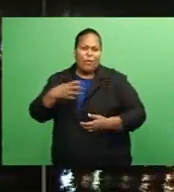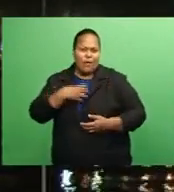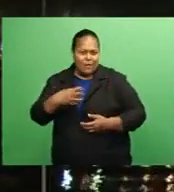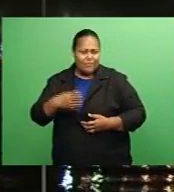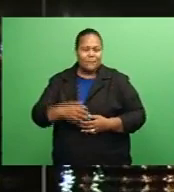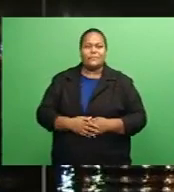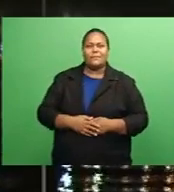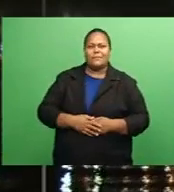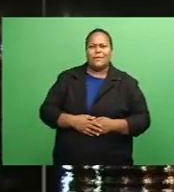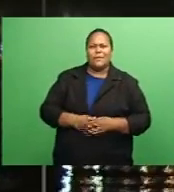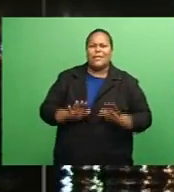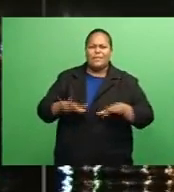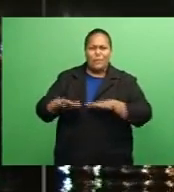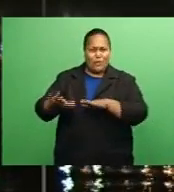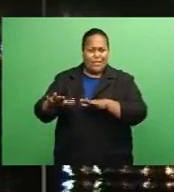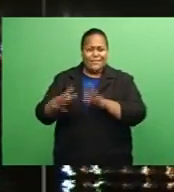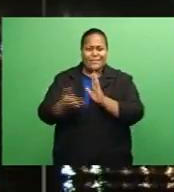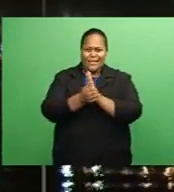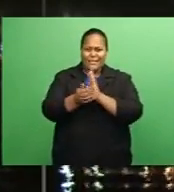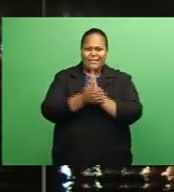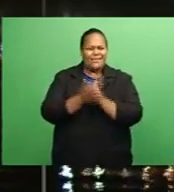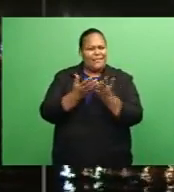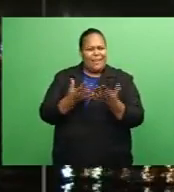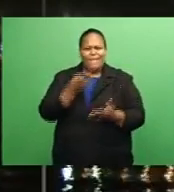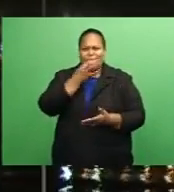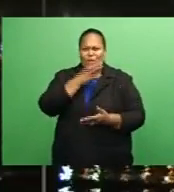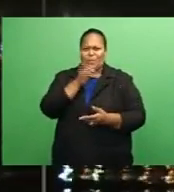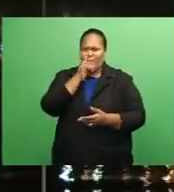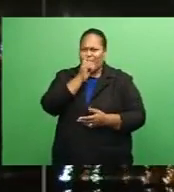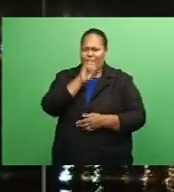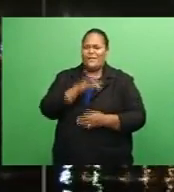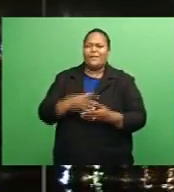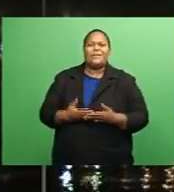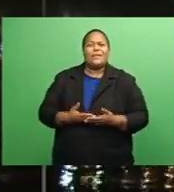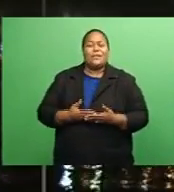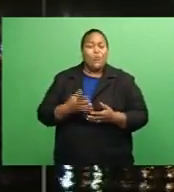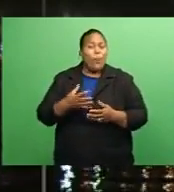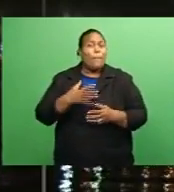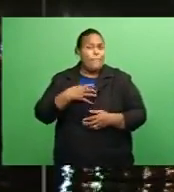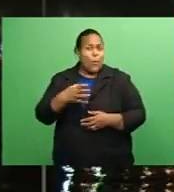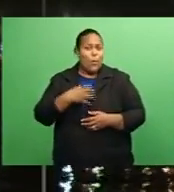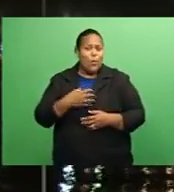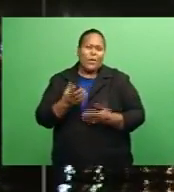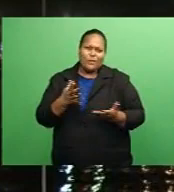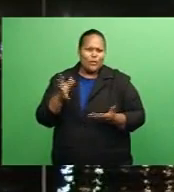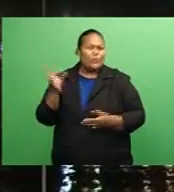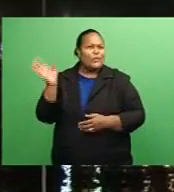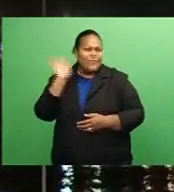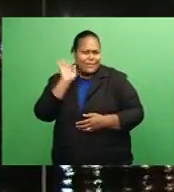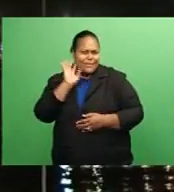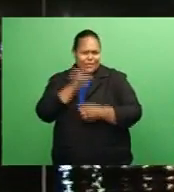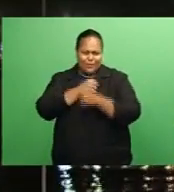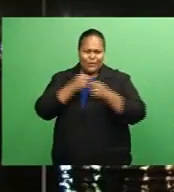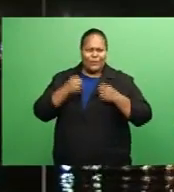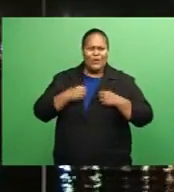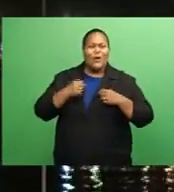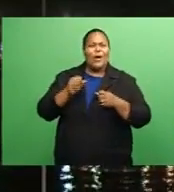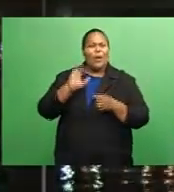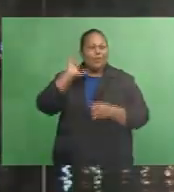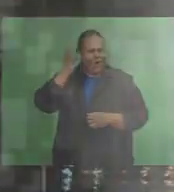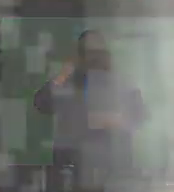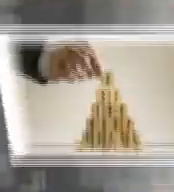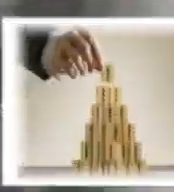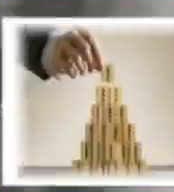shortage of machinists in garment factories. For these stories and others, you can tune in daily to our sister radio station Gold FM. To our